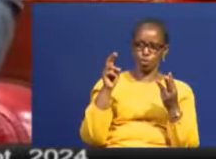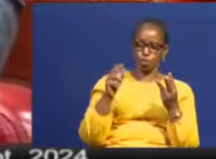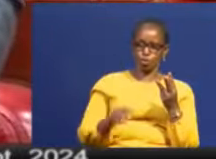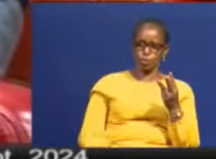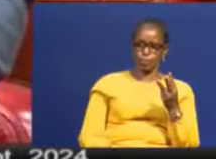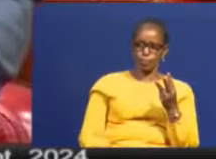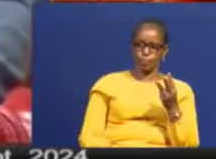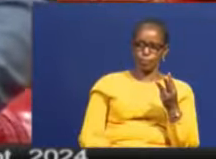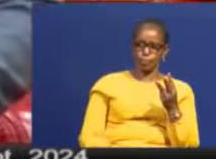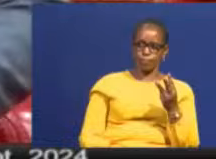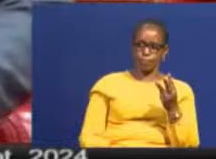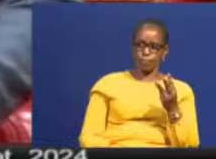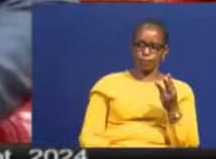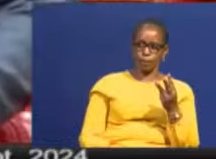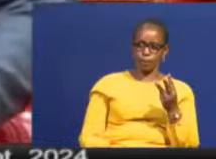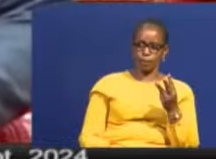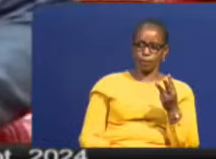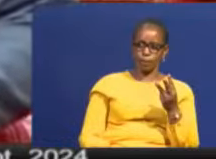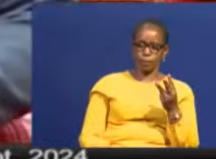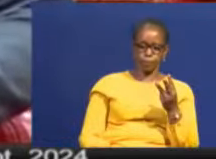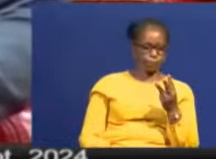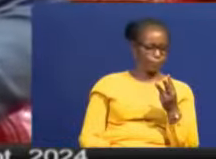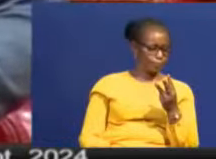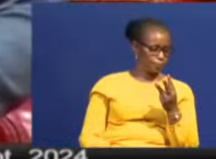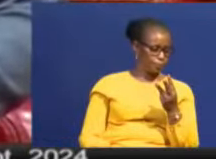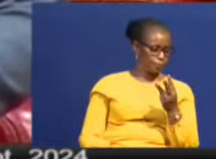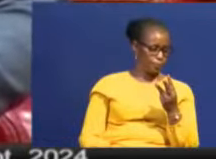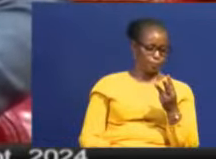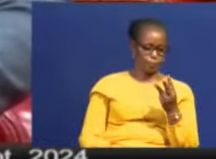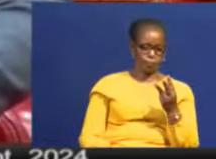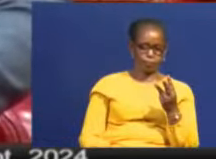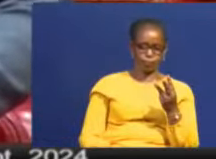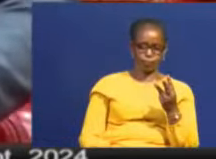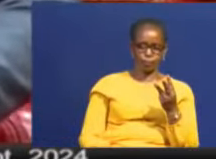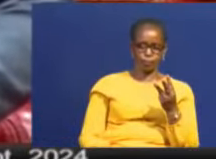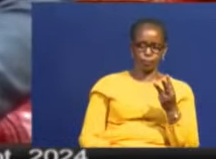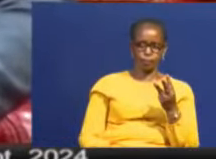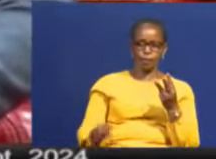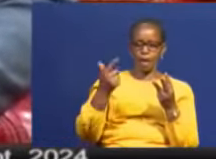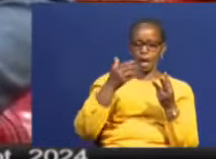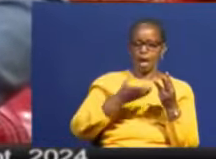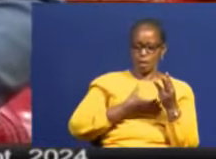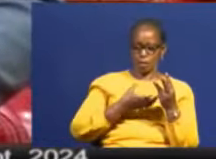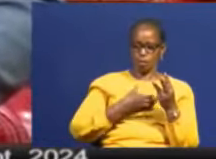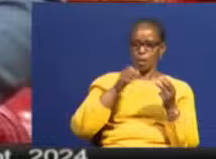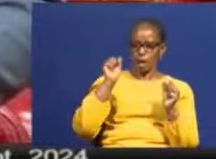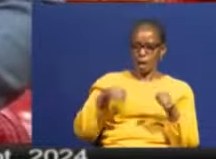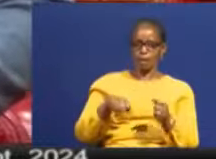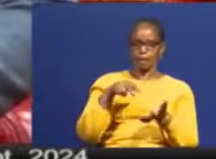sibling jealousy. In this sense, Madam Speaker, a council could stand